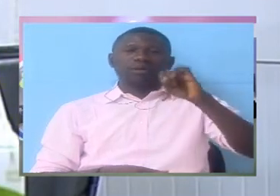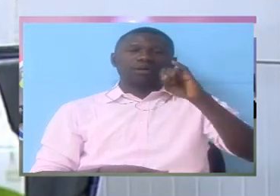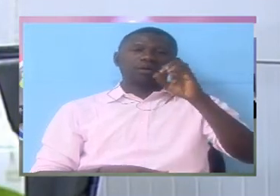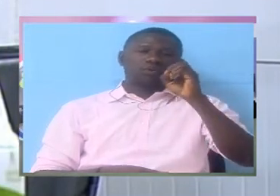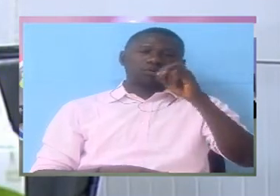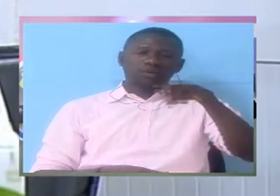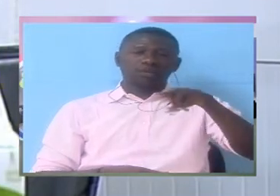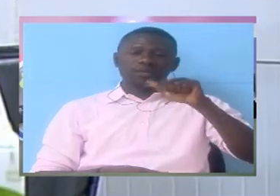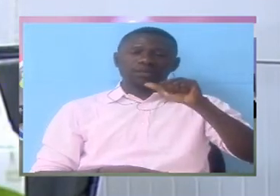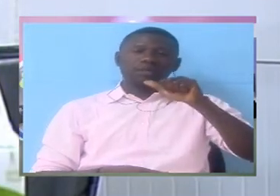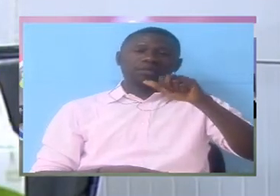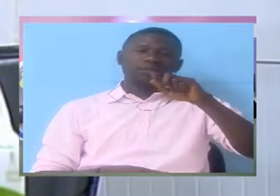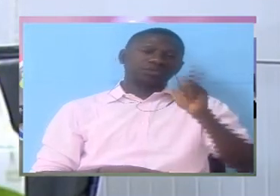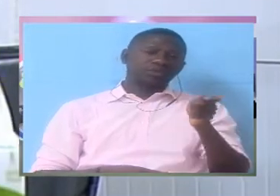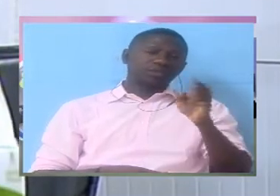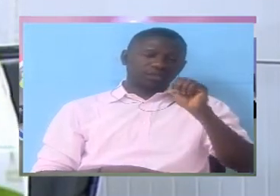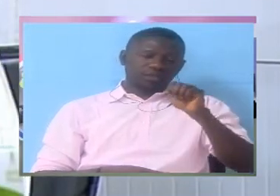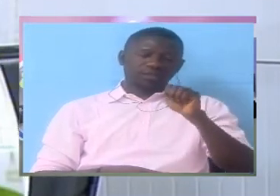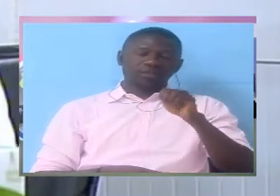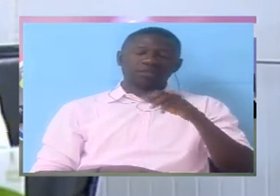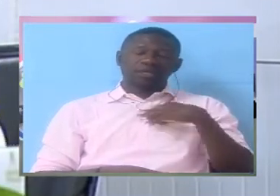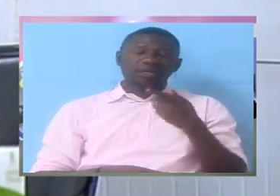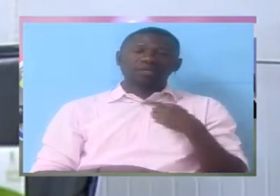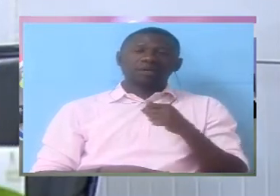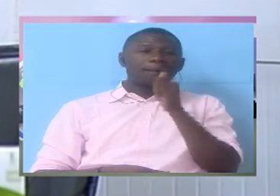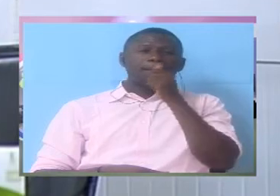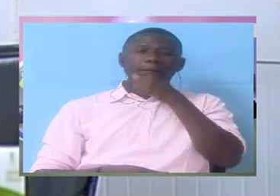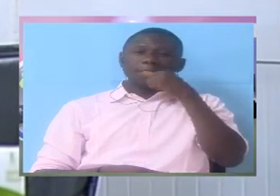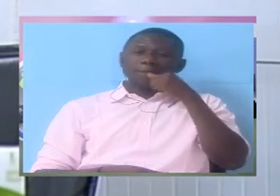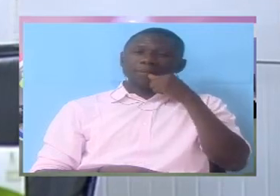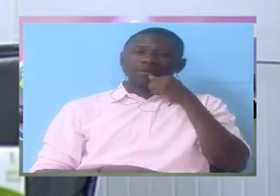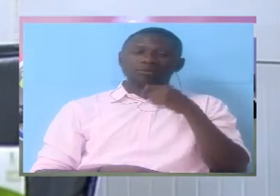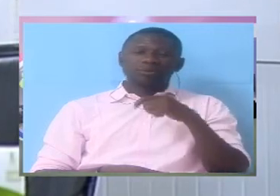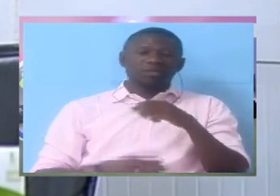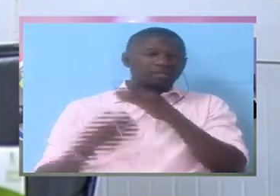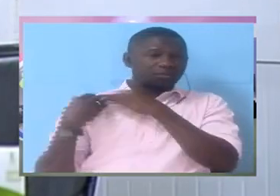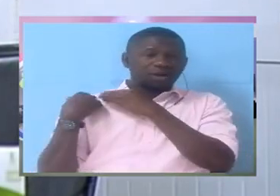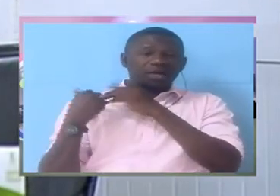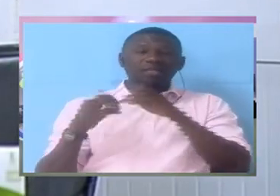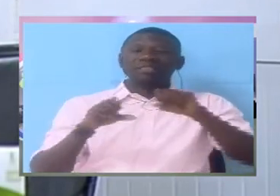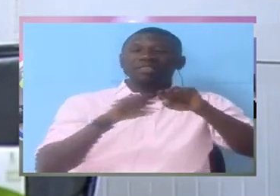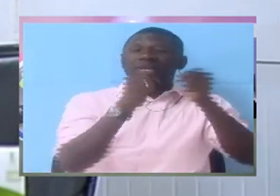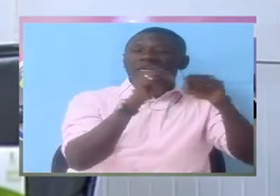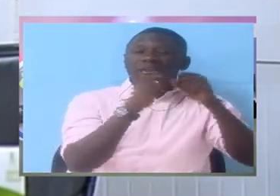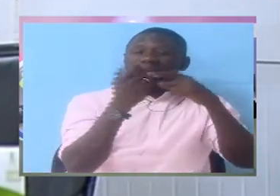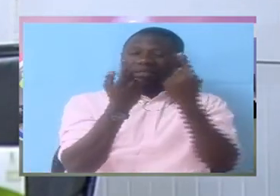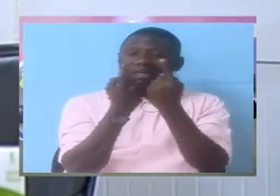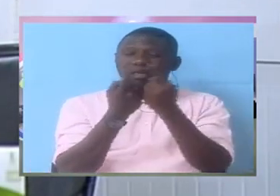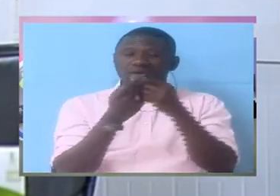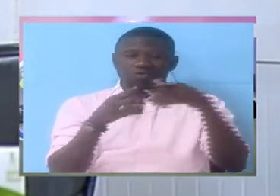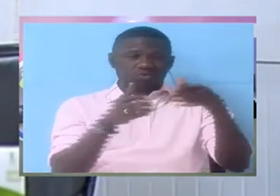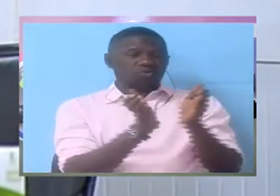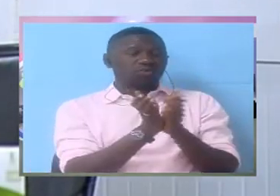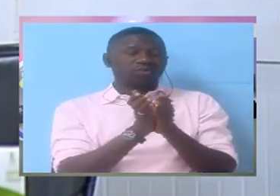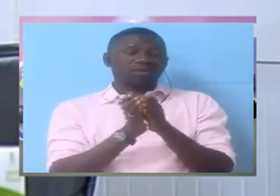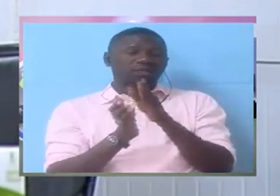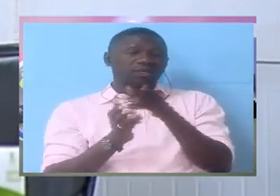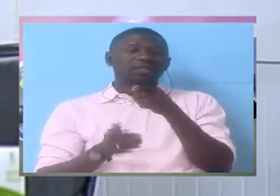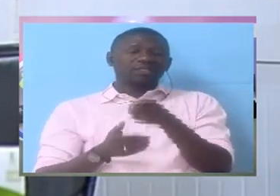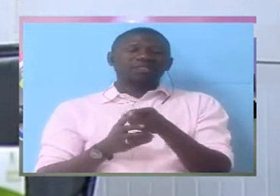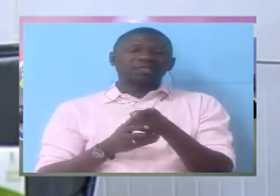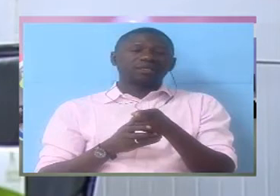wolem kullo sungul ninti nyar la lakano ofana mubunda sembe ma balet. See, is counter espionage is